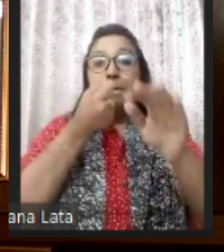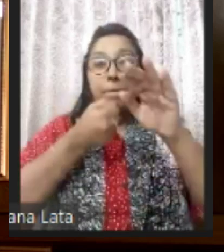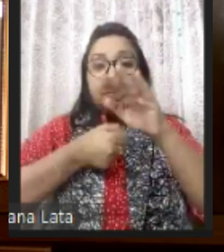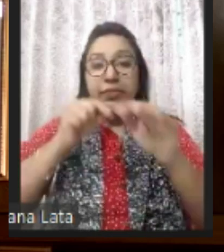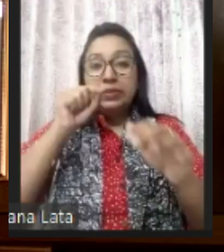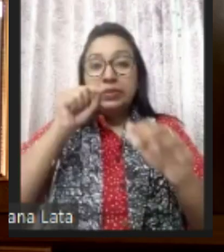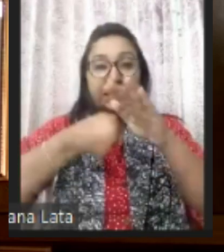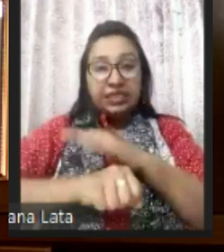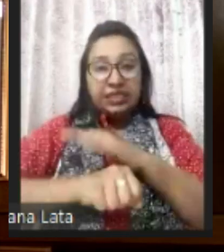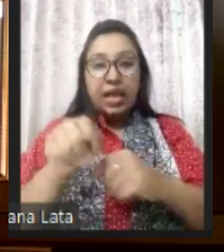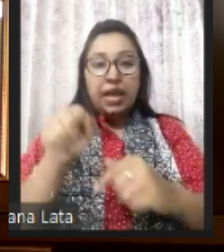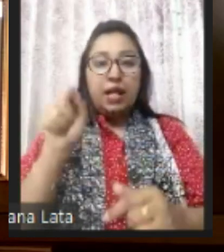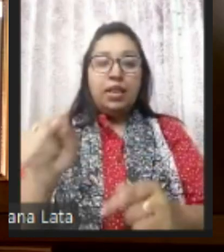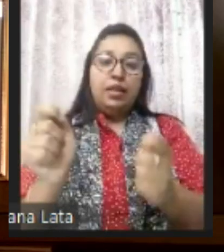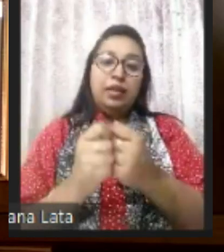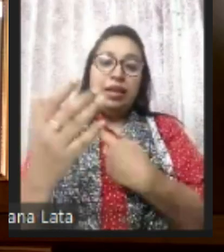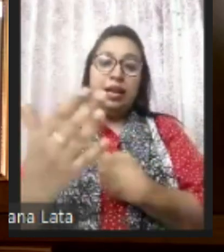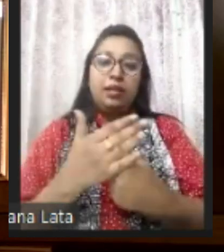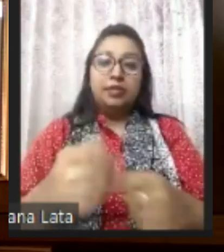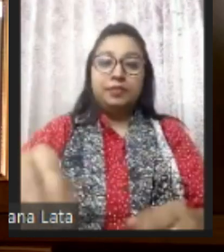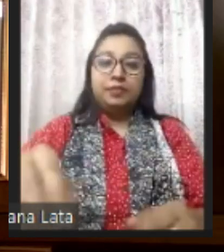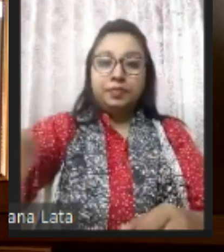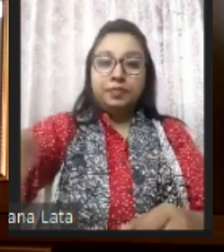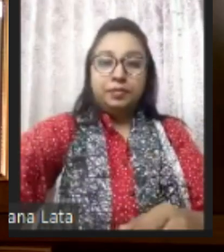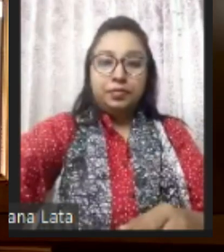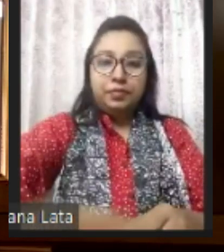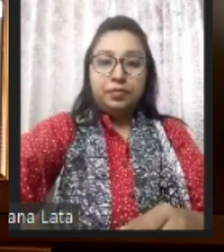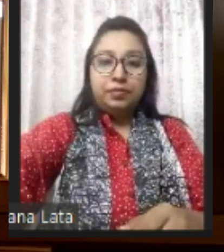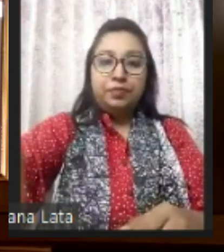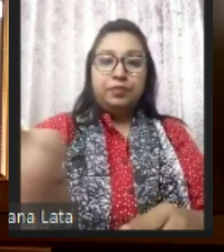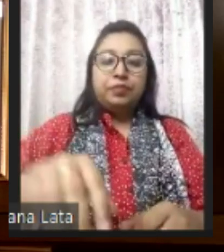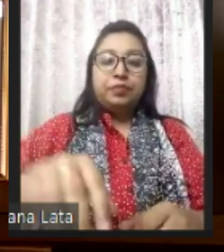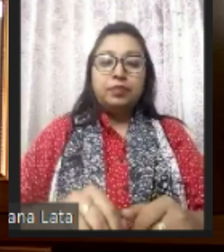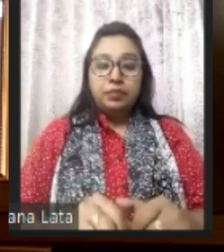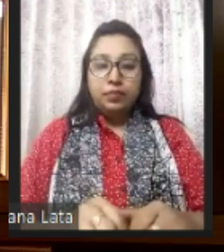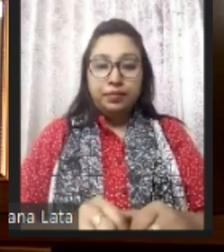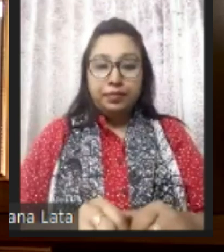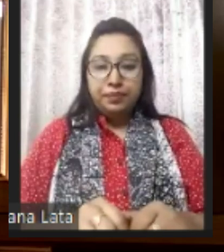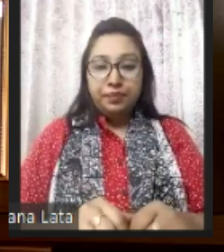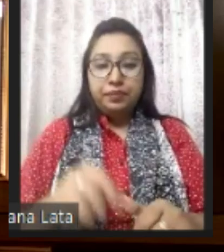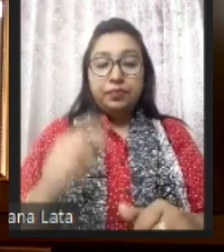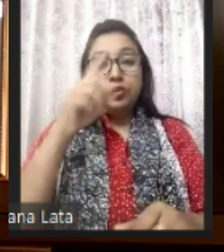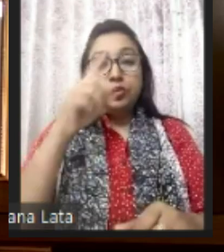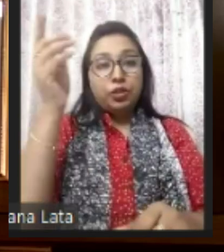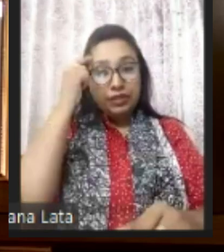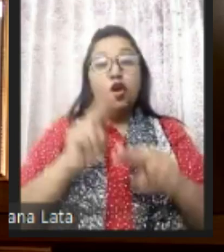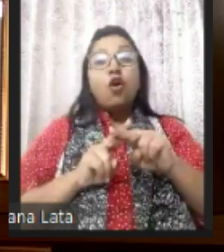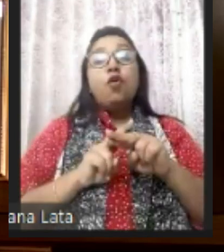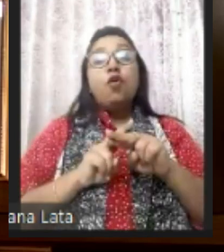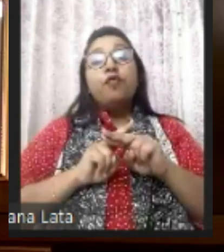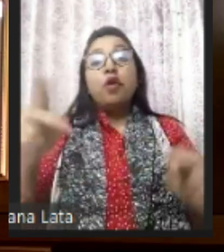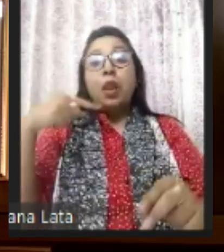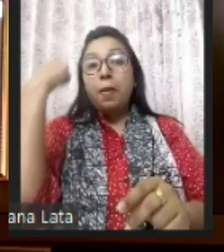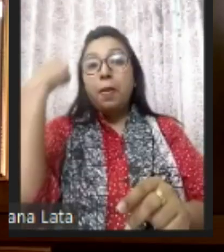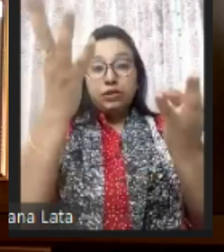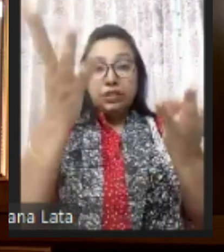As we have come to know, about 15% of the world's population, total population has some form